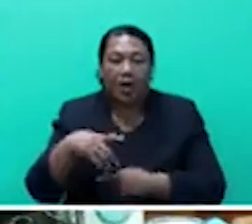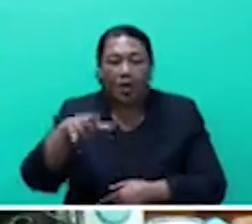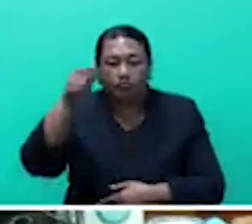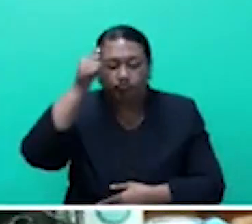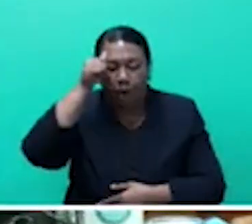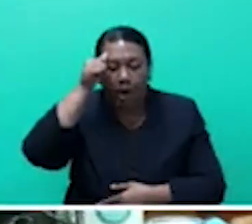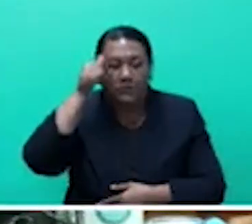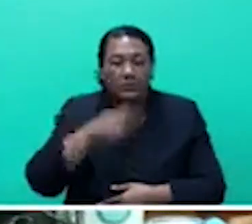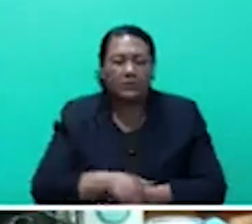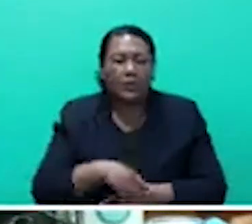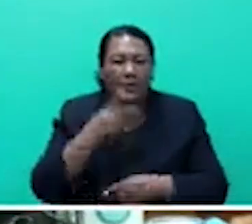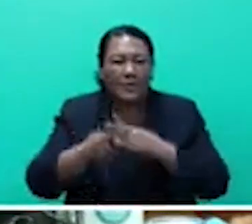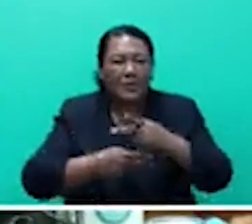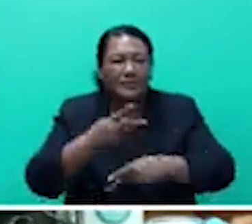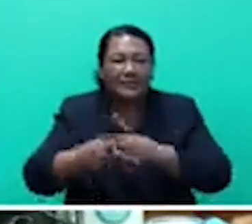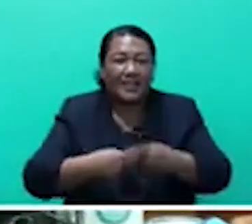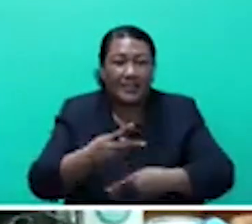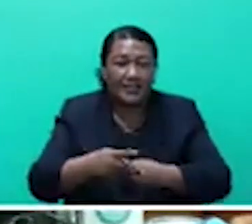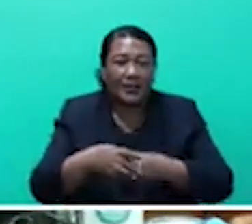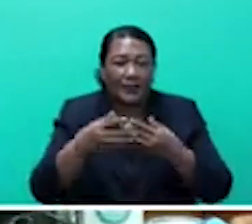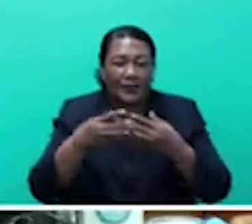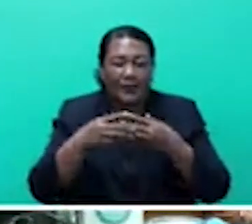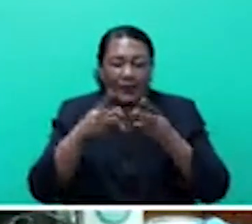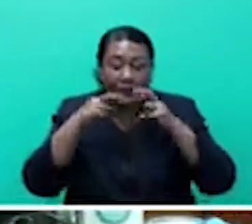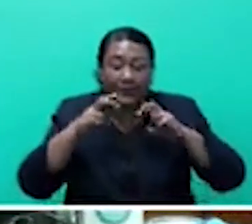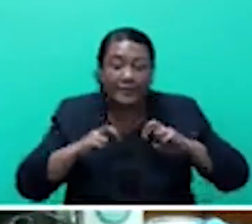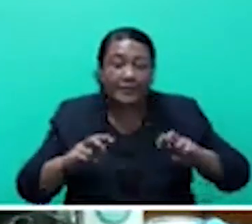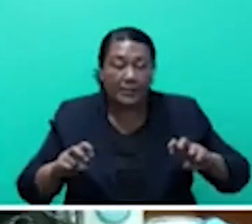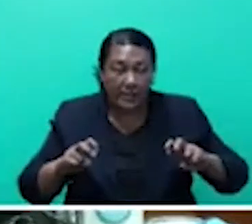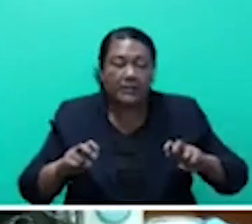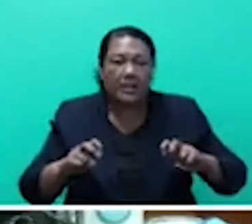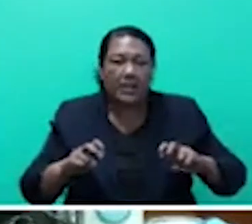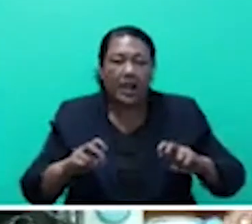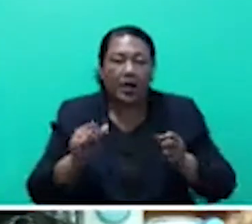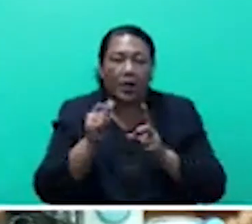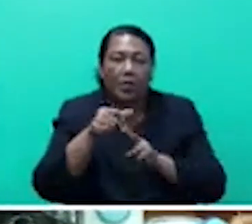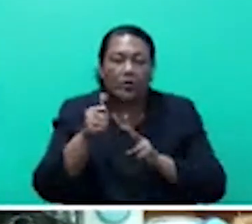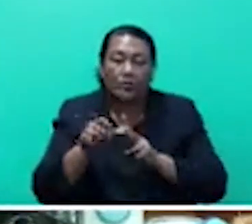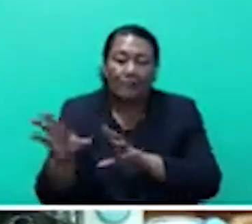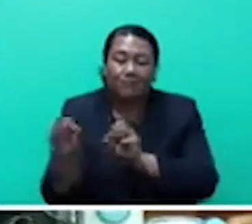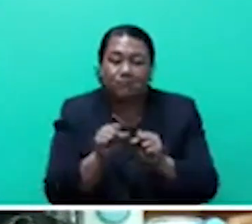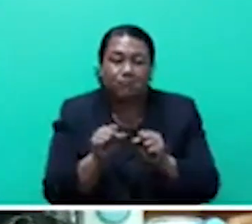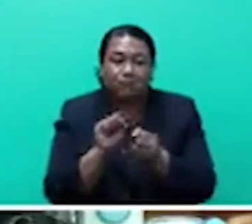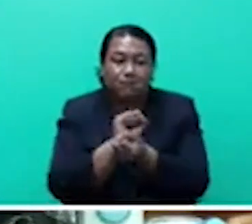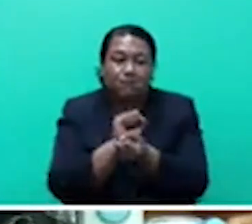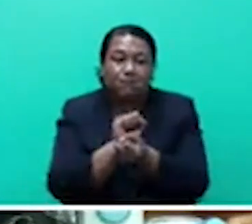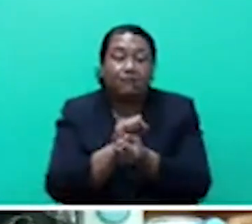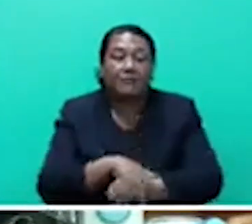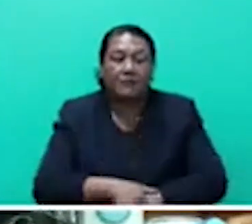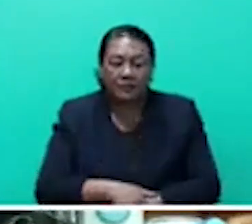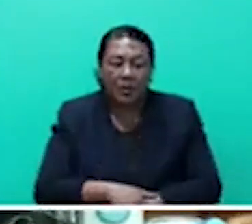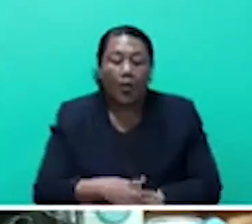the process of investigation and prosecution gets to a point where the